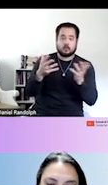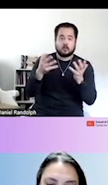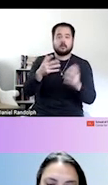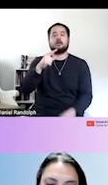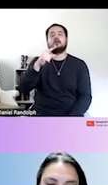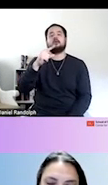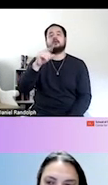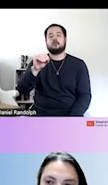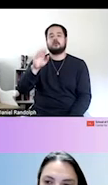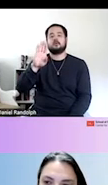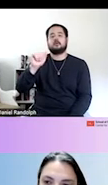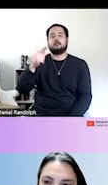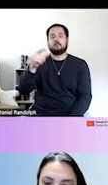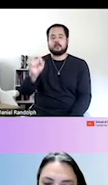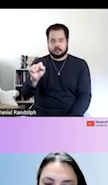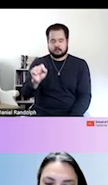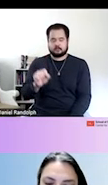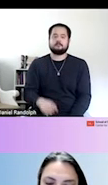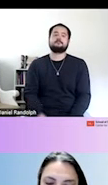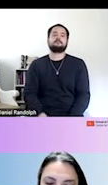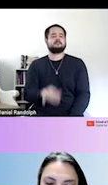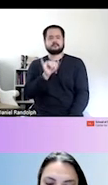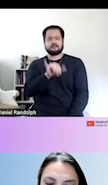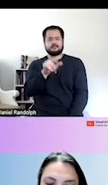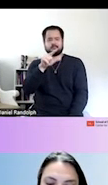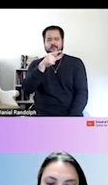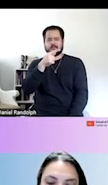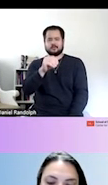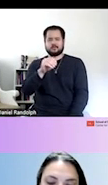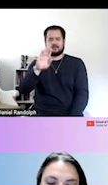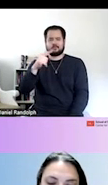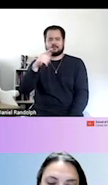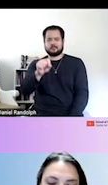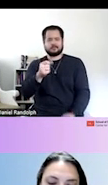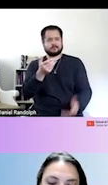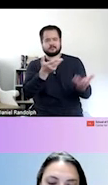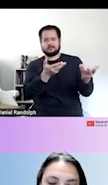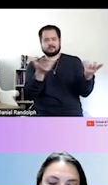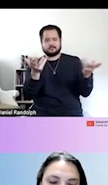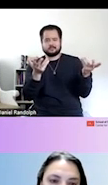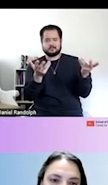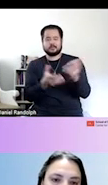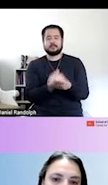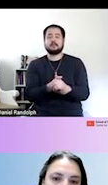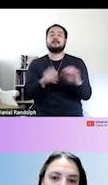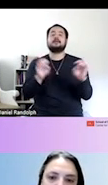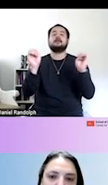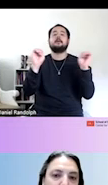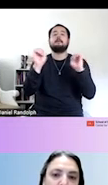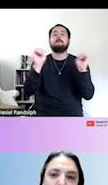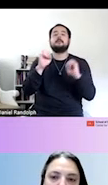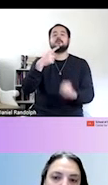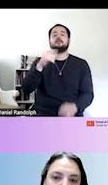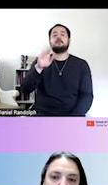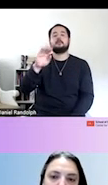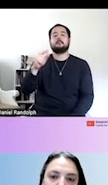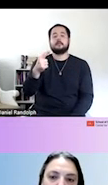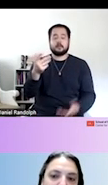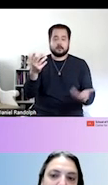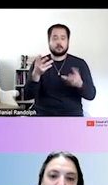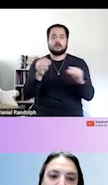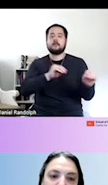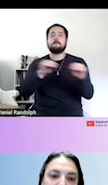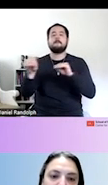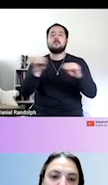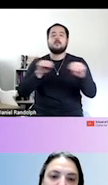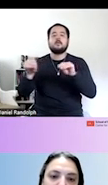bag? If you go to the next slide, and I think Jacqueline actually brought this up in our chat, it's an emergency go bag is like a portable kit and a portable